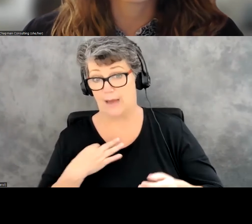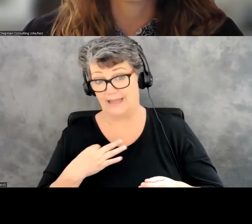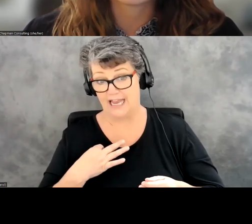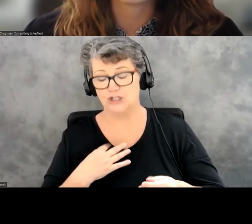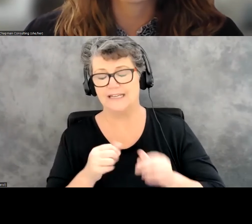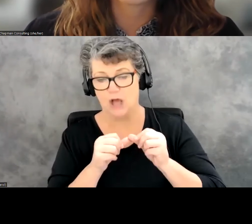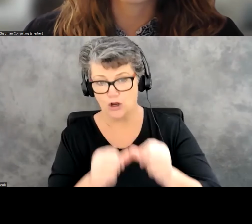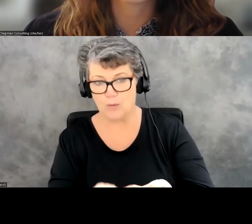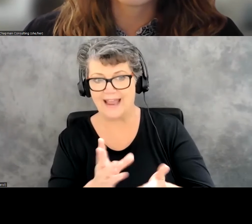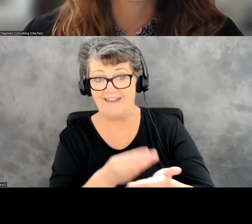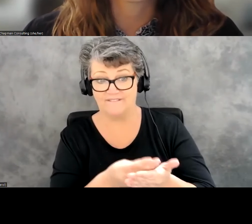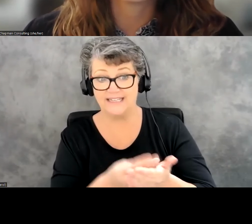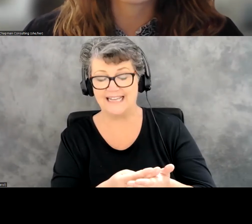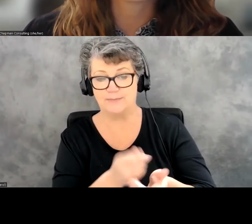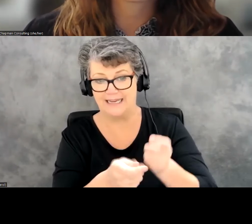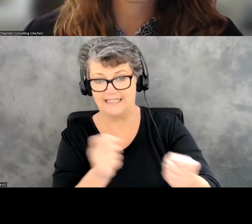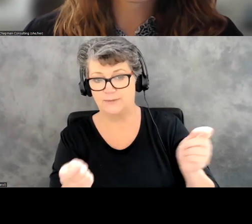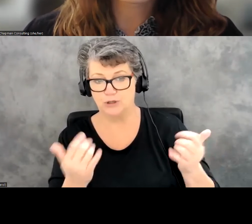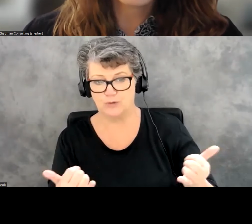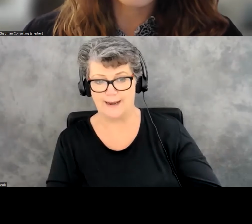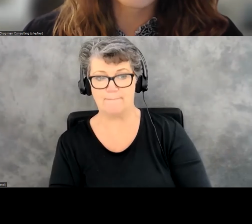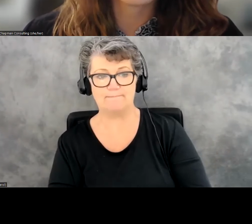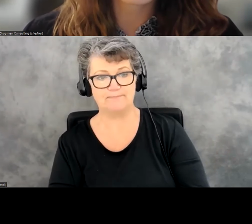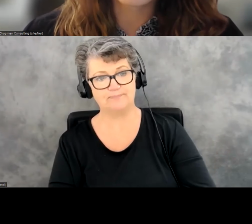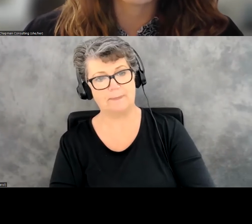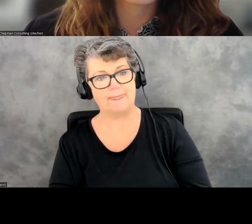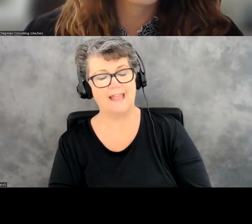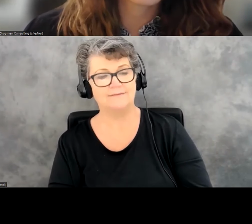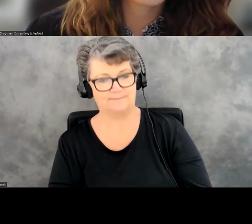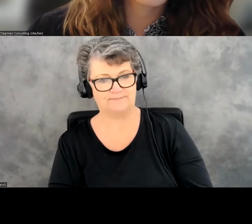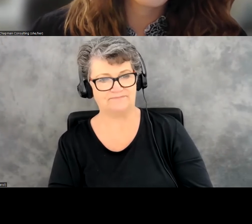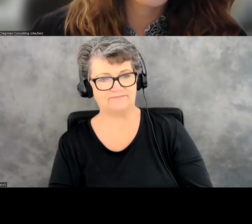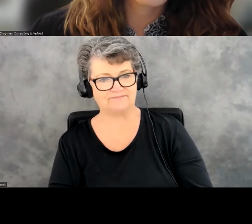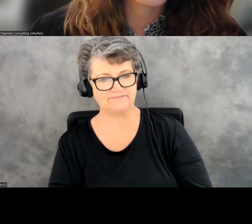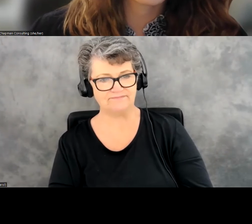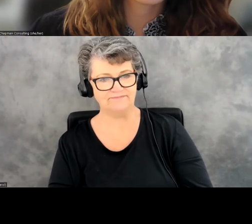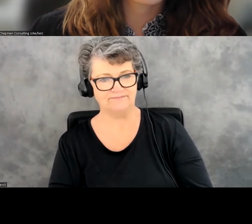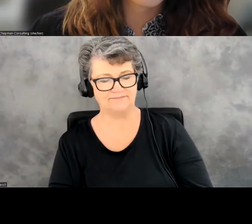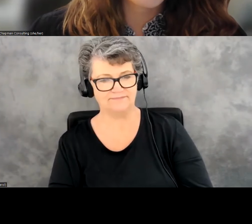funding is also being dispersed currently. Next